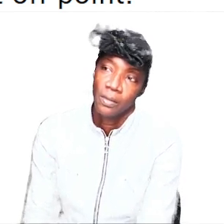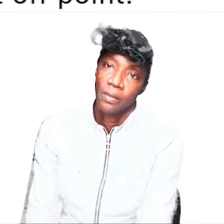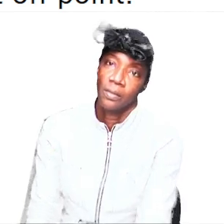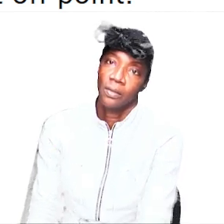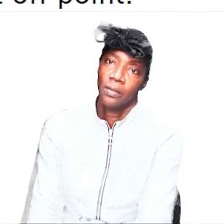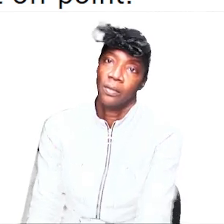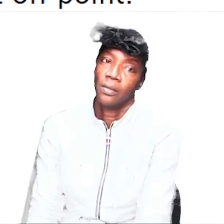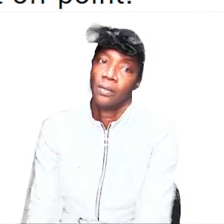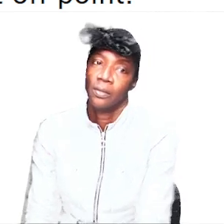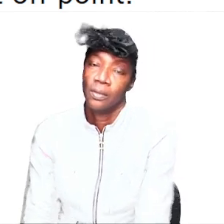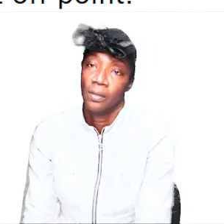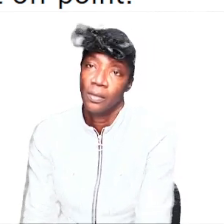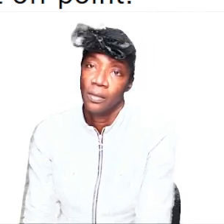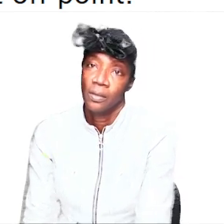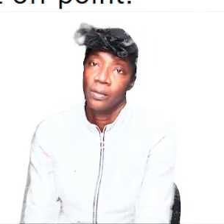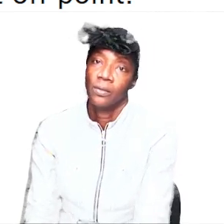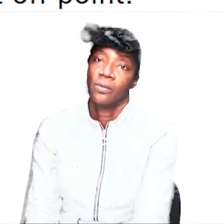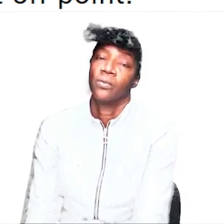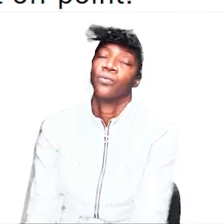God is